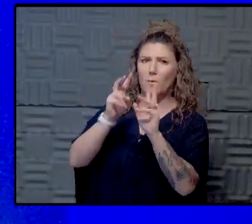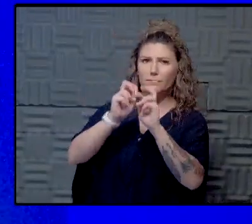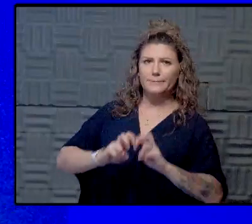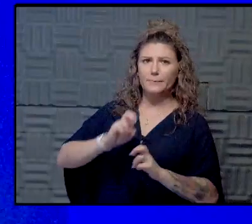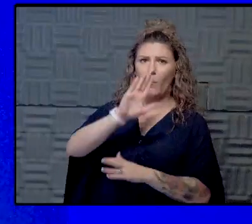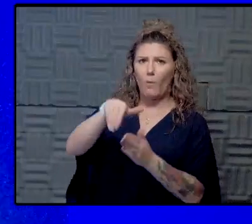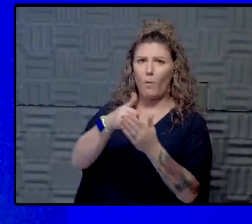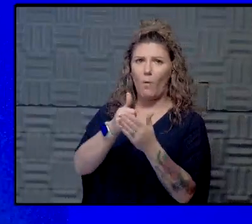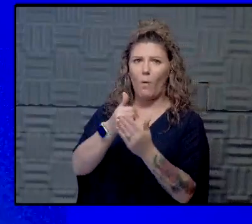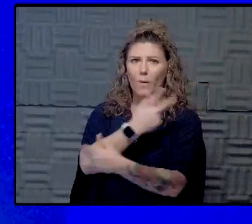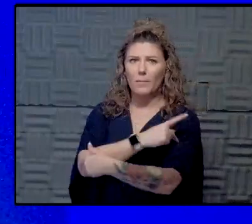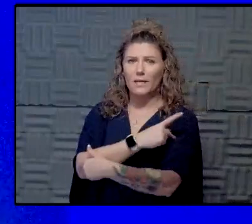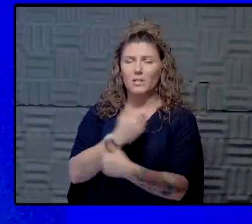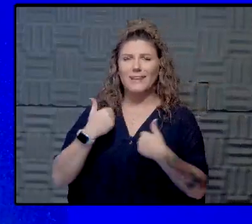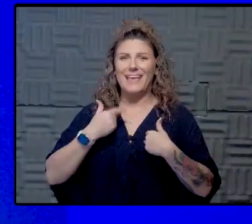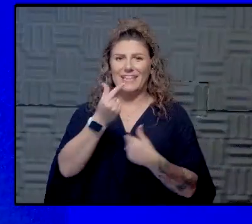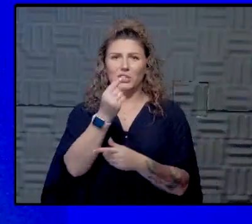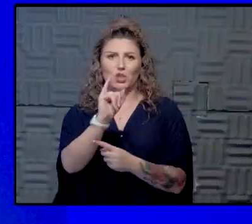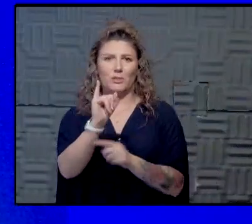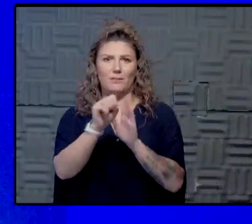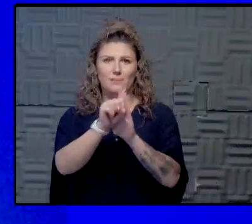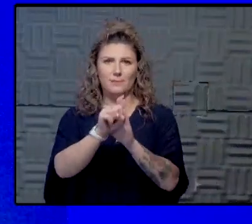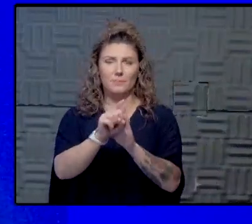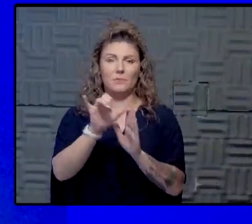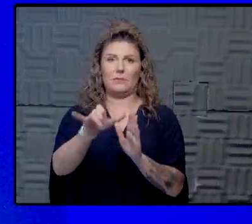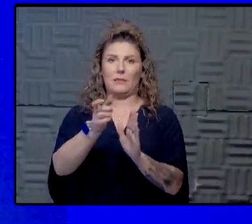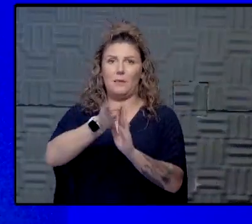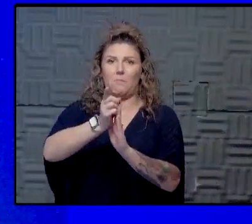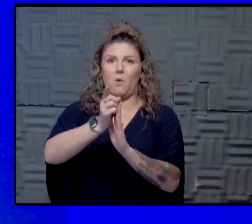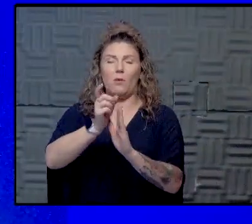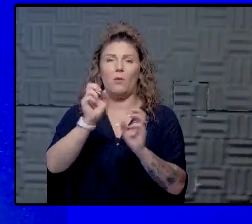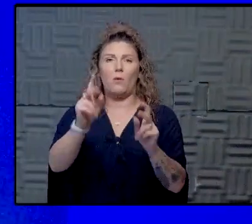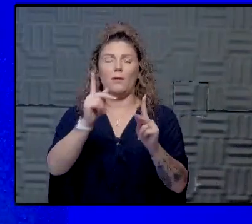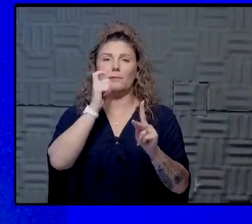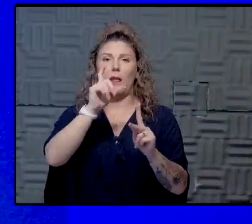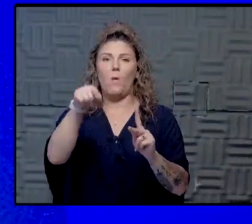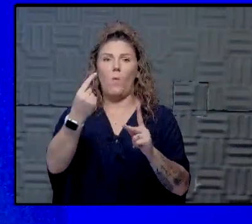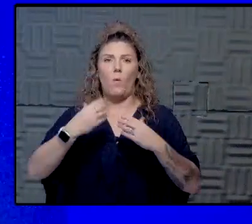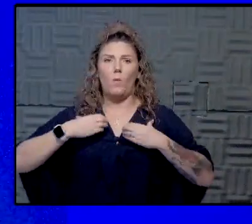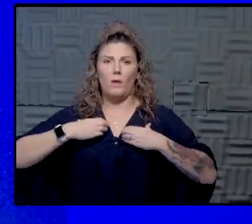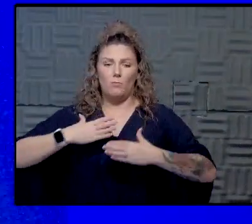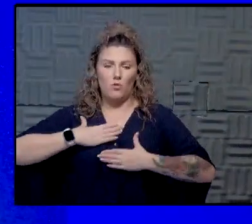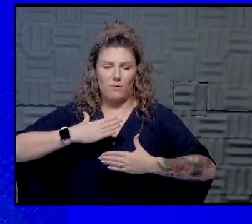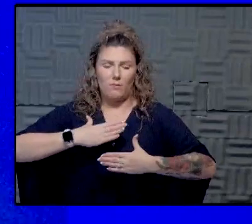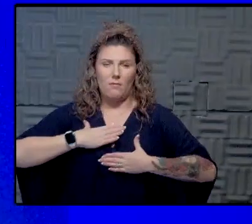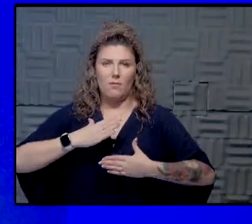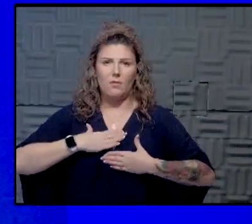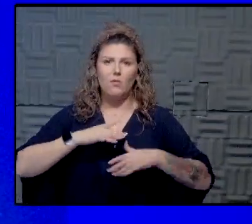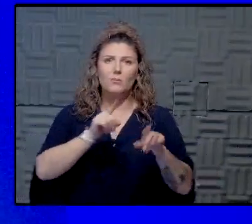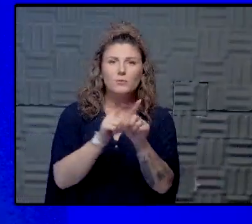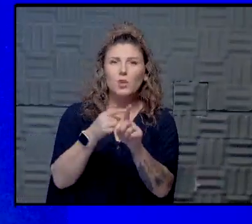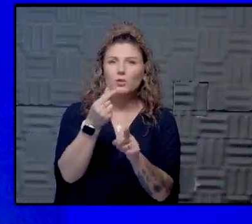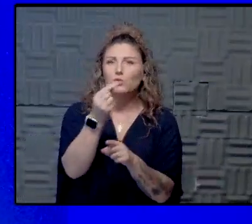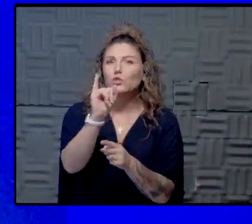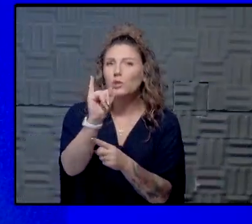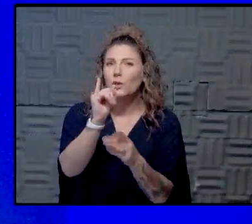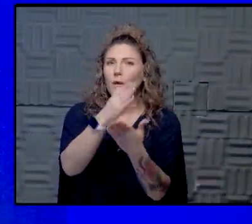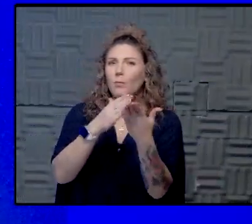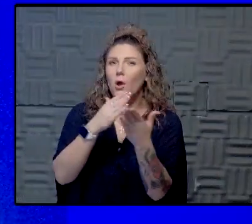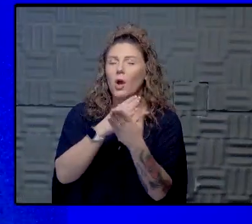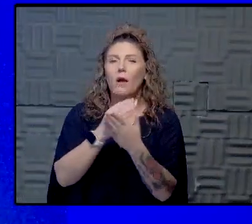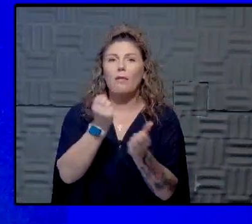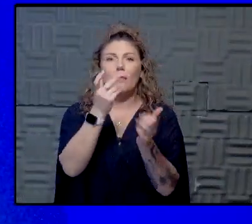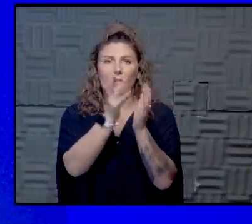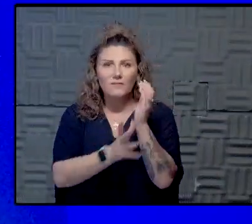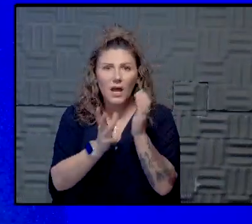of those patients also had GI symptoms. So at that point, we're like, okay, so it's not just respiratory. We know that there's also kind of a GI perspective. A lot of them had